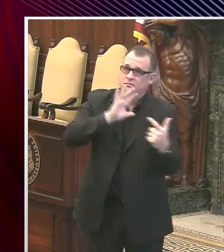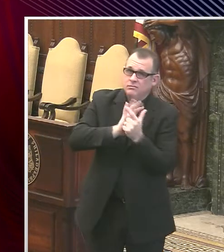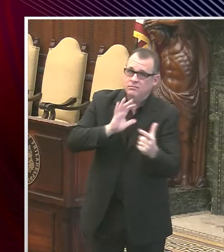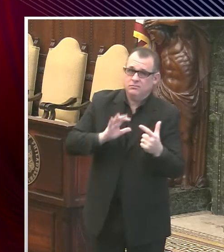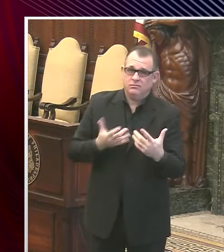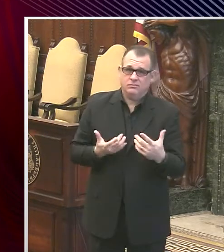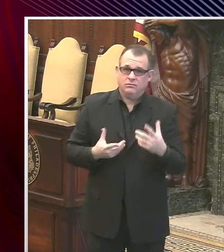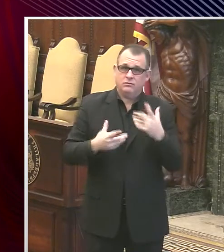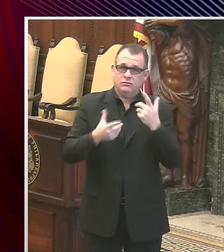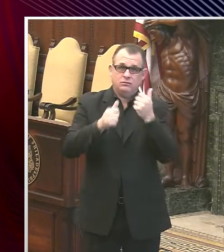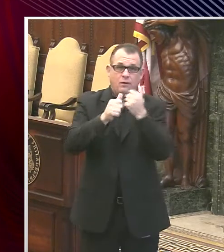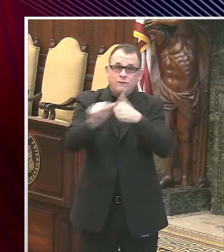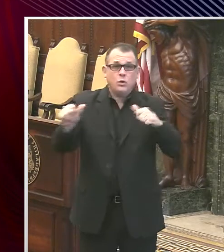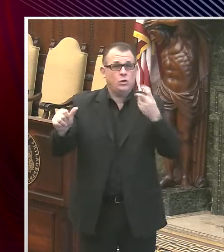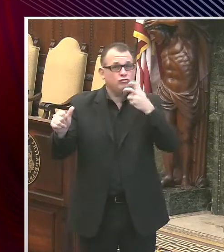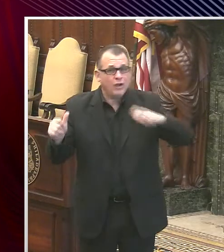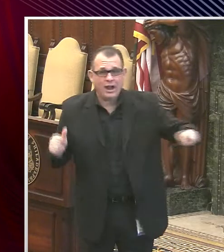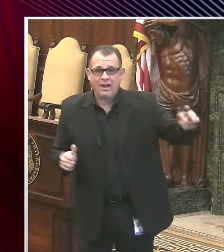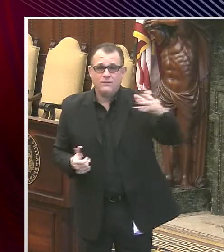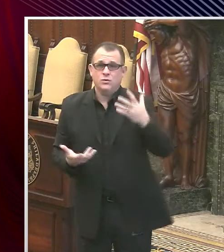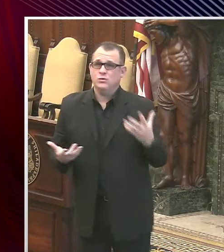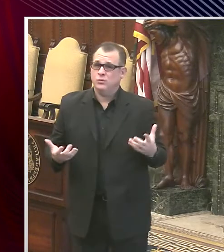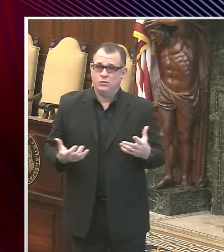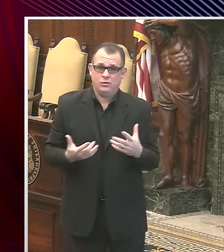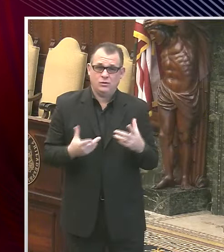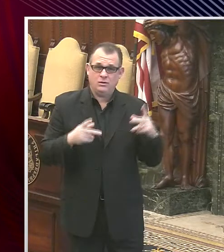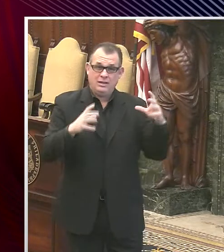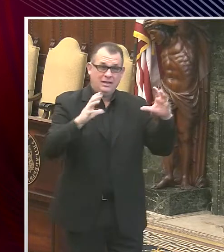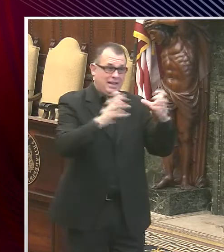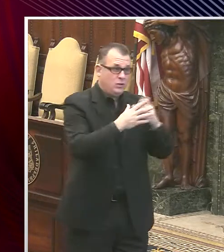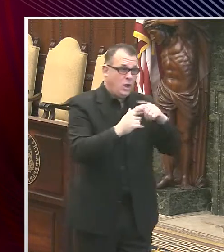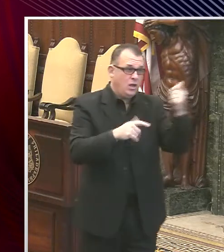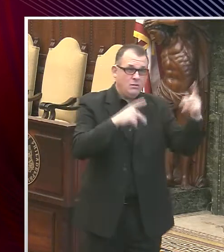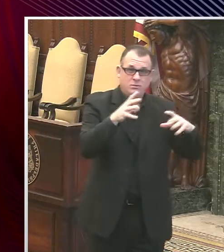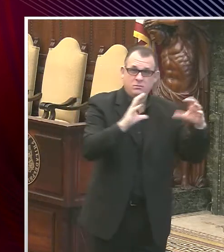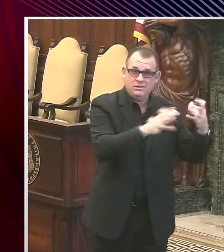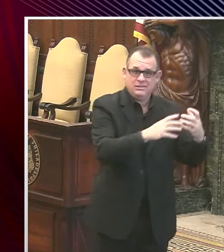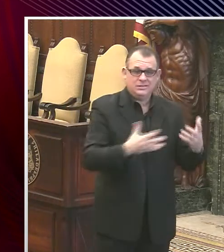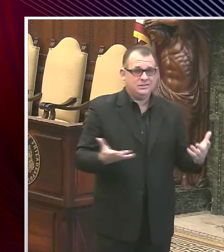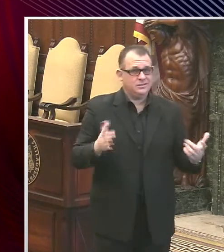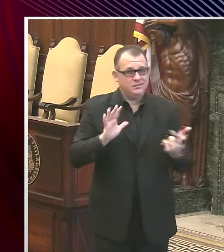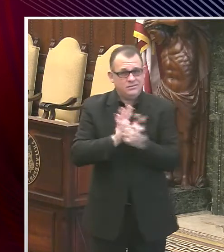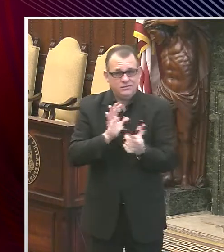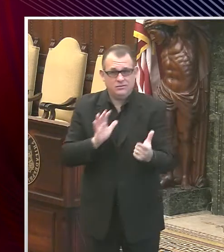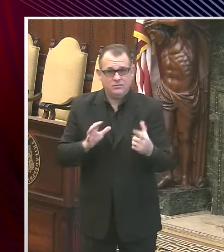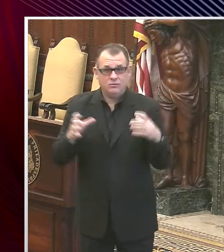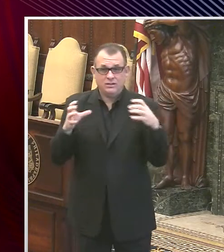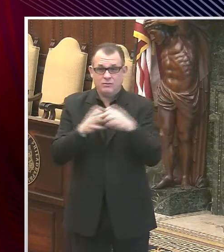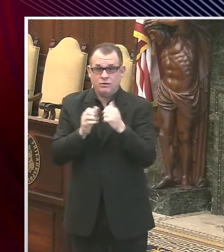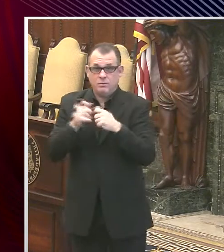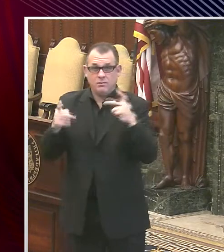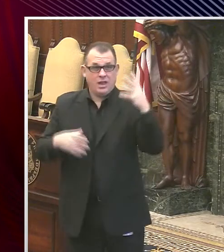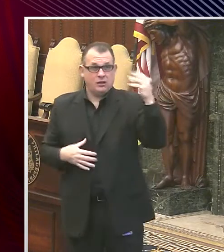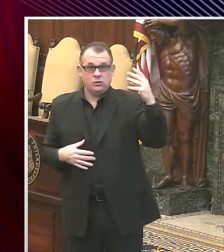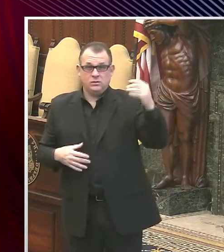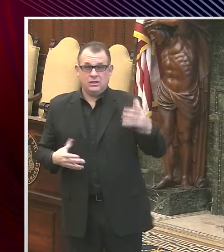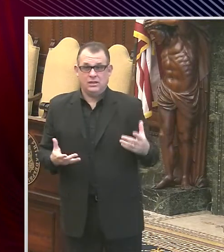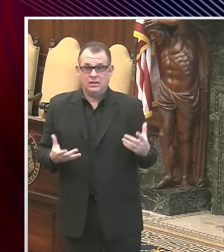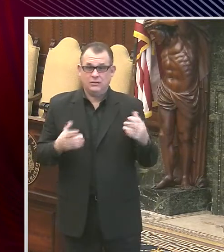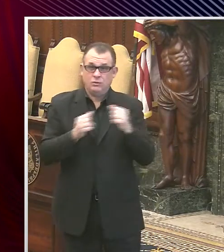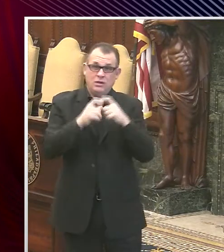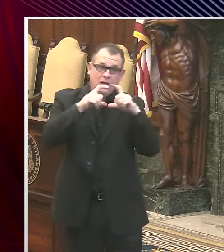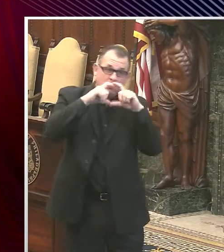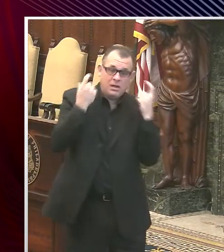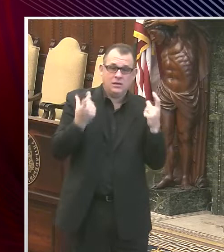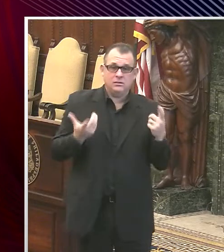kids. Avoid travel, because if you travel, you get to get together with others. If you do get together with anybody, do it outside